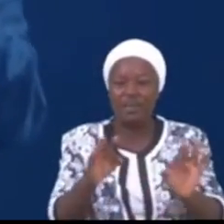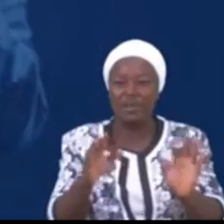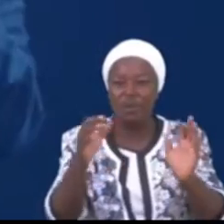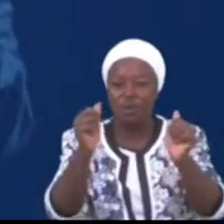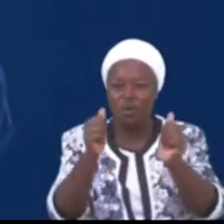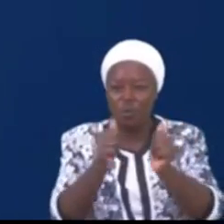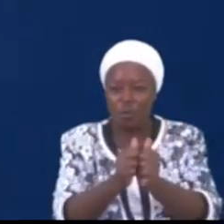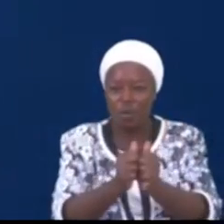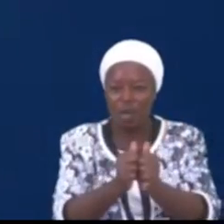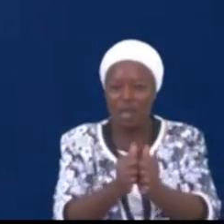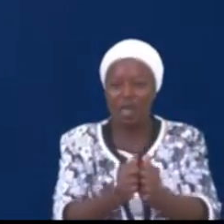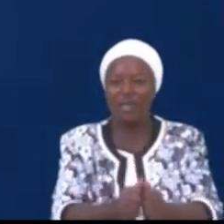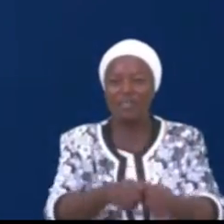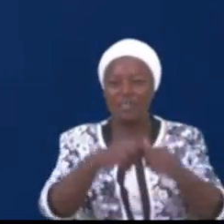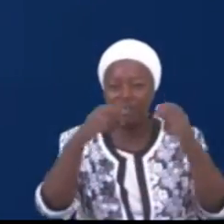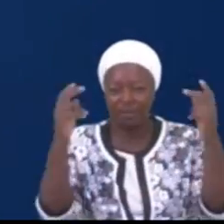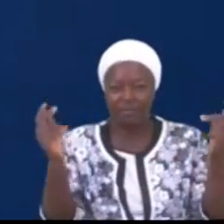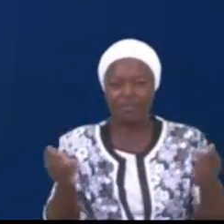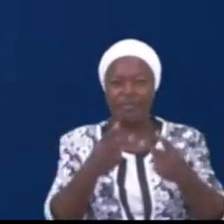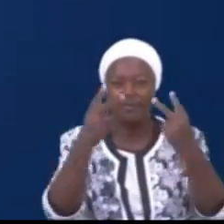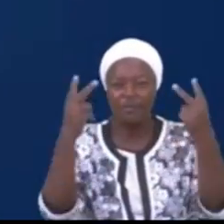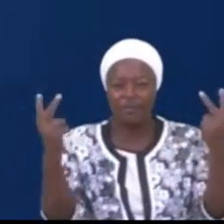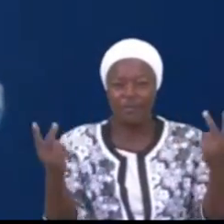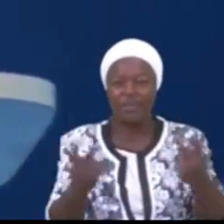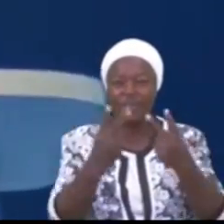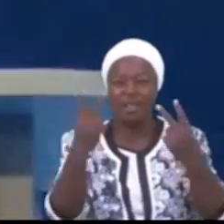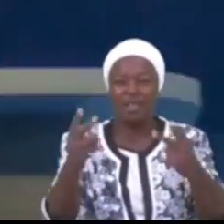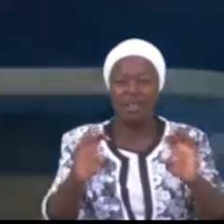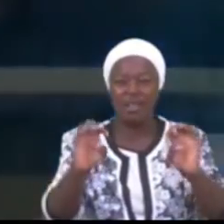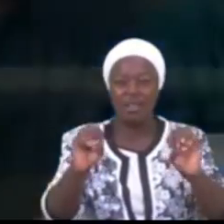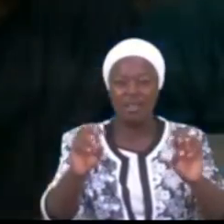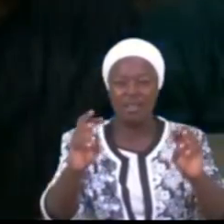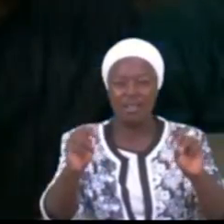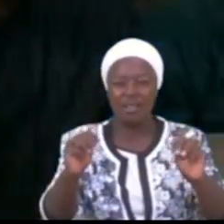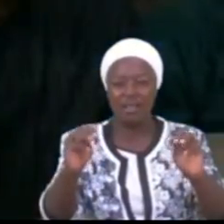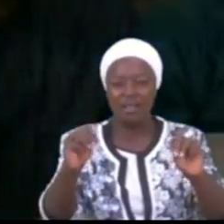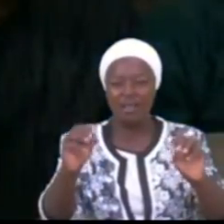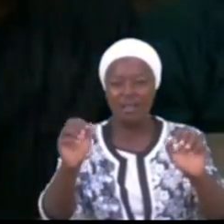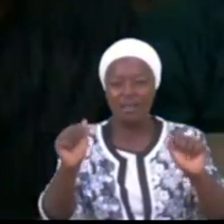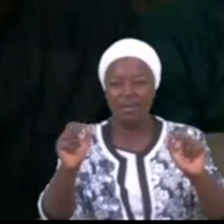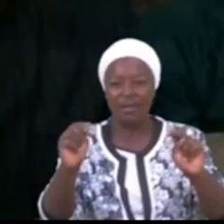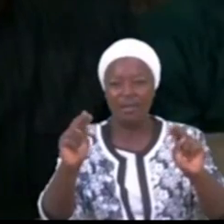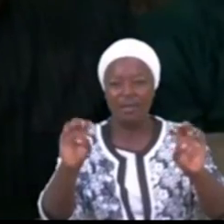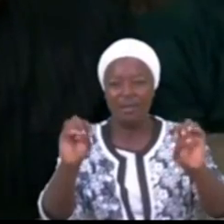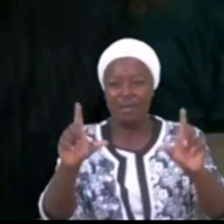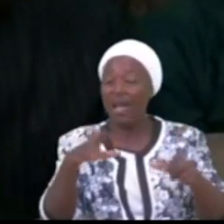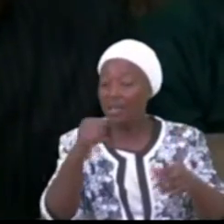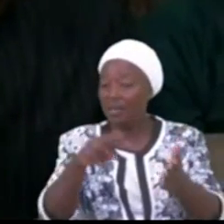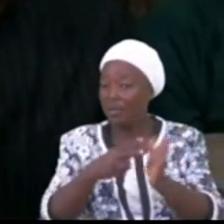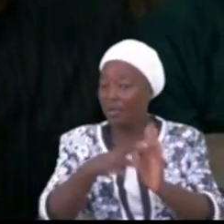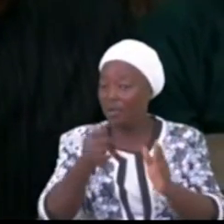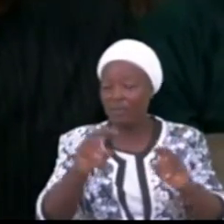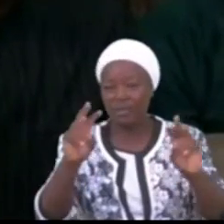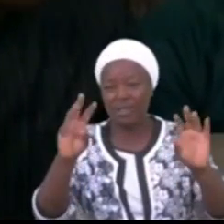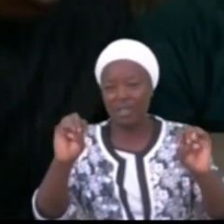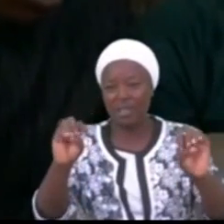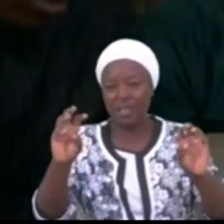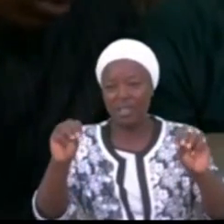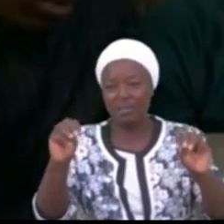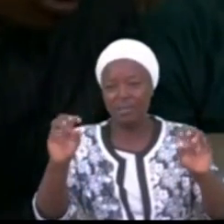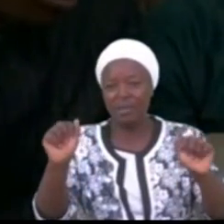with triumphant Emmanuel. He's Emmanuel, and the meaning of Emmanuel is